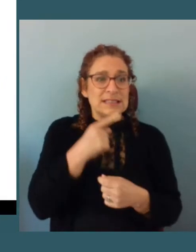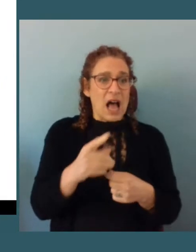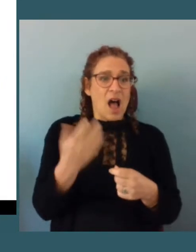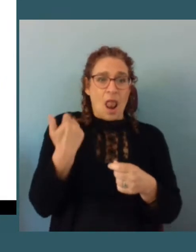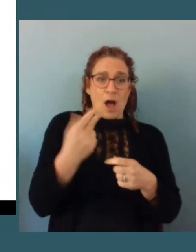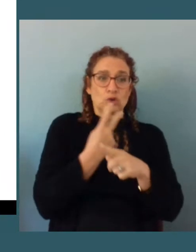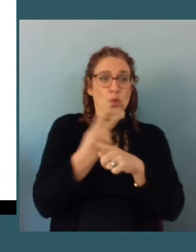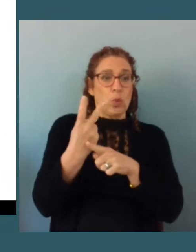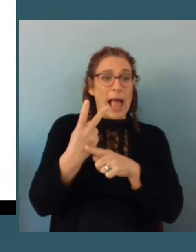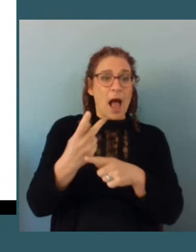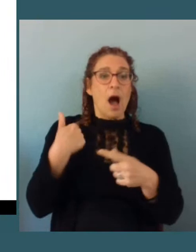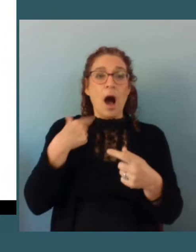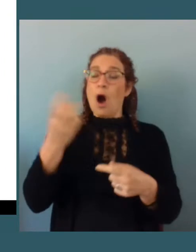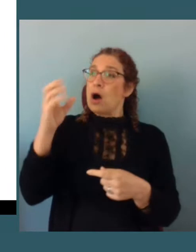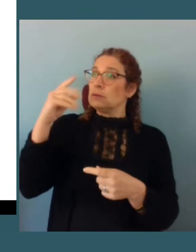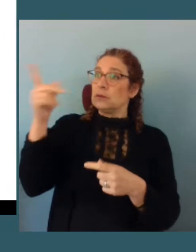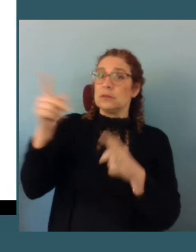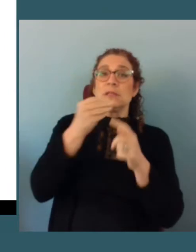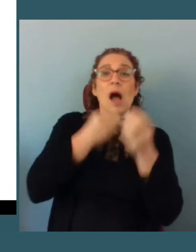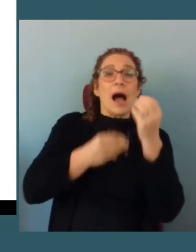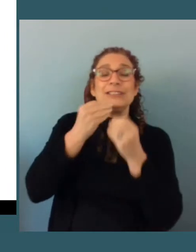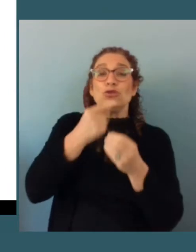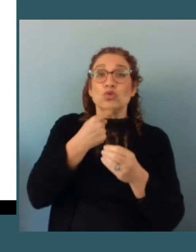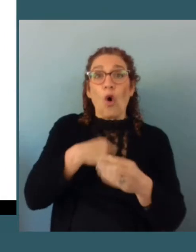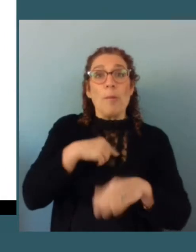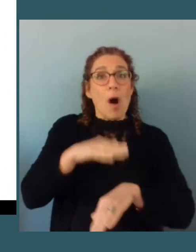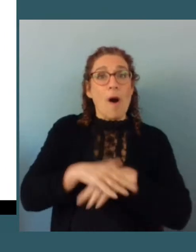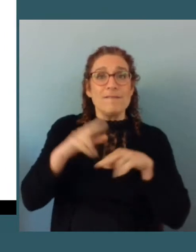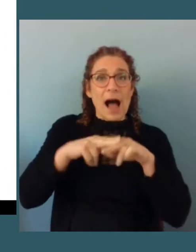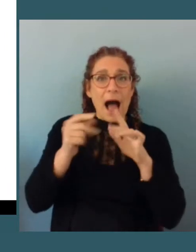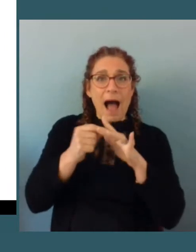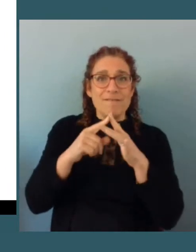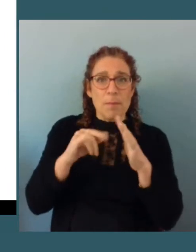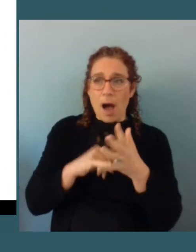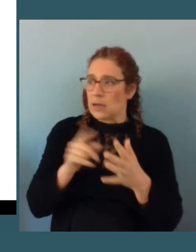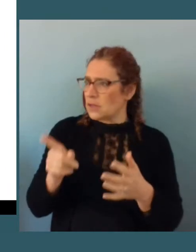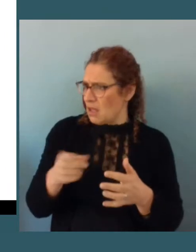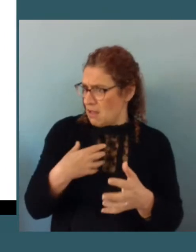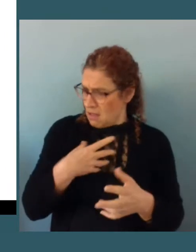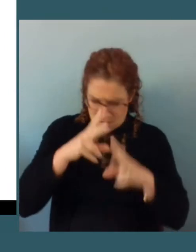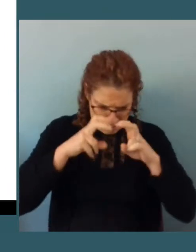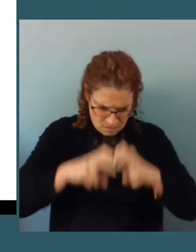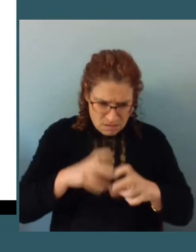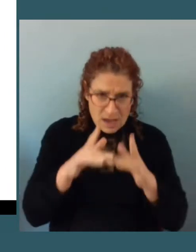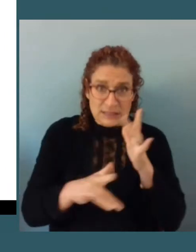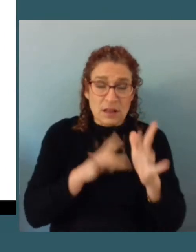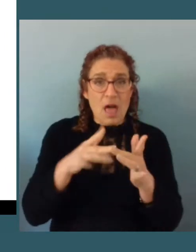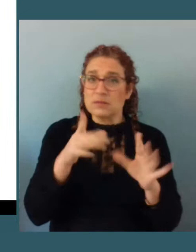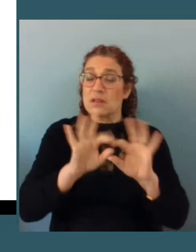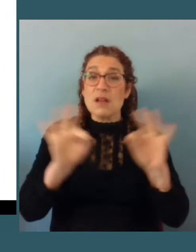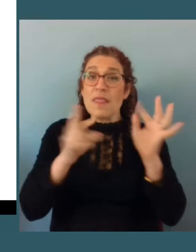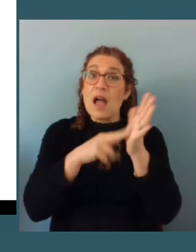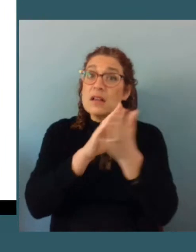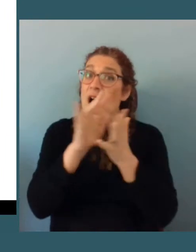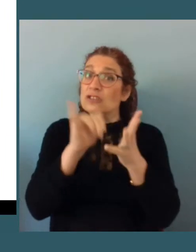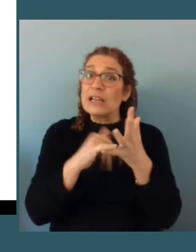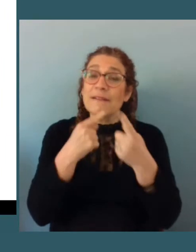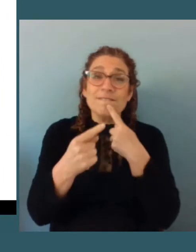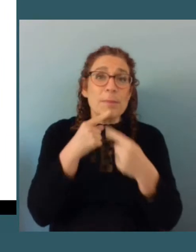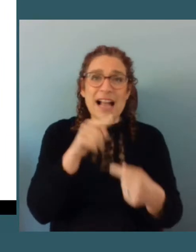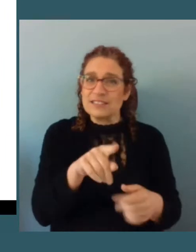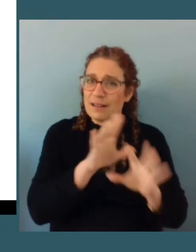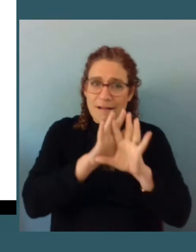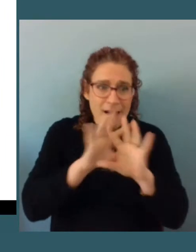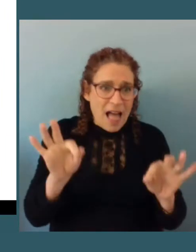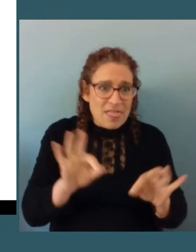by a dietitian. I'd searched the internet, no mention of it on the NHS website. I was told by my GP to just try her on another formula and see how